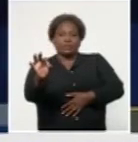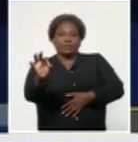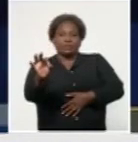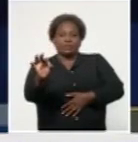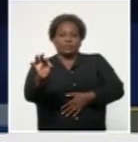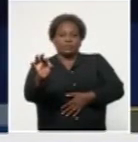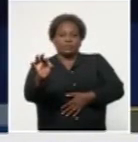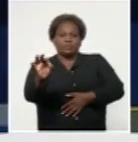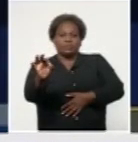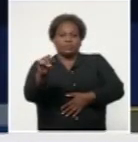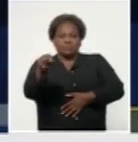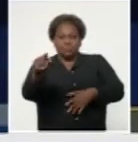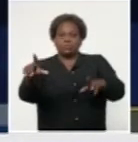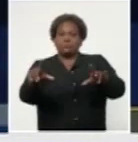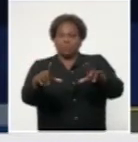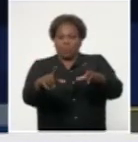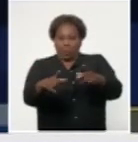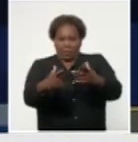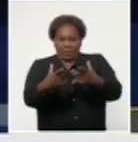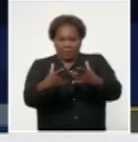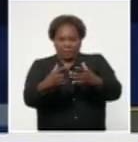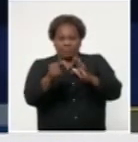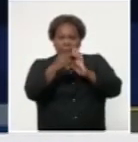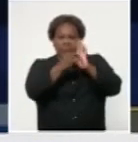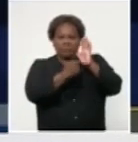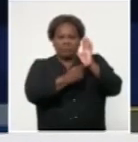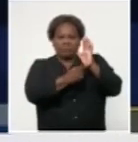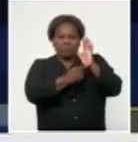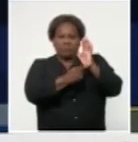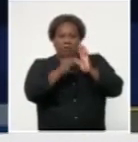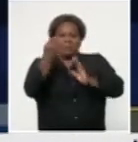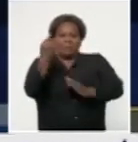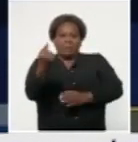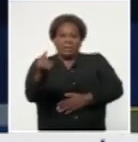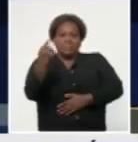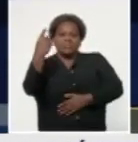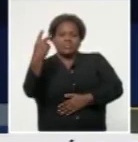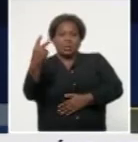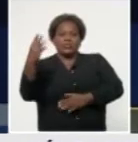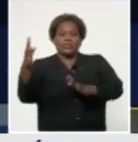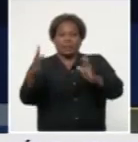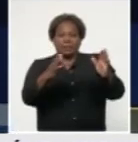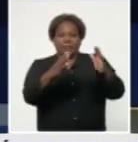las Lajas municipality, that indicator is not met.